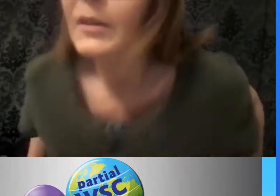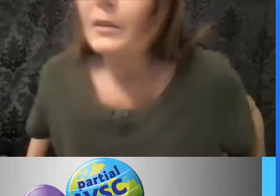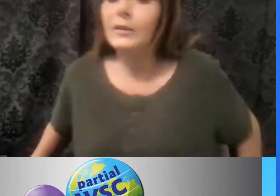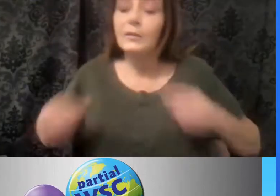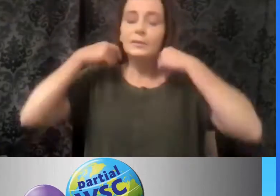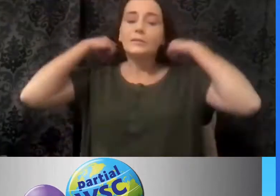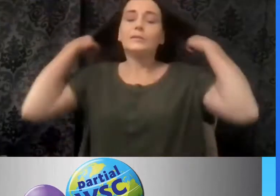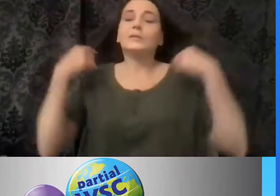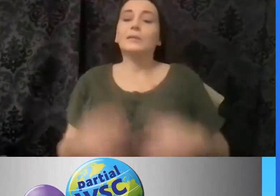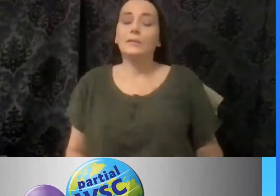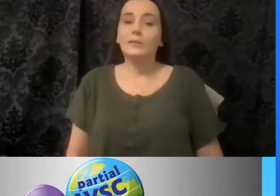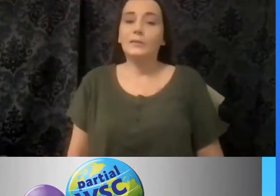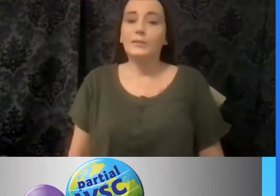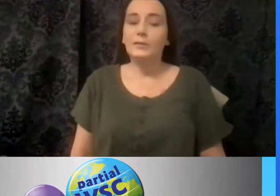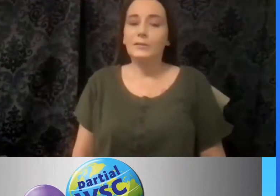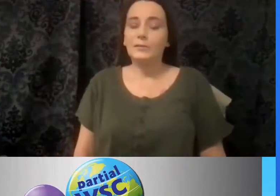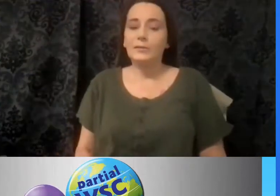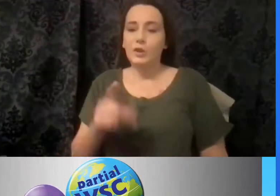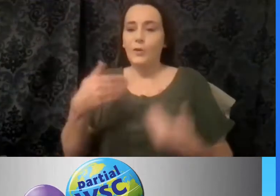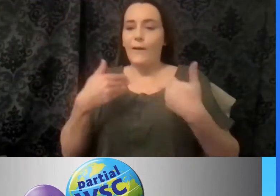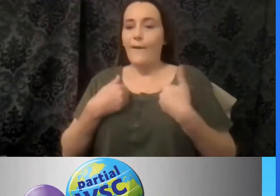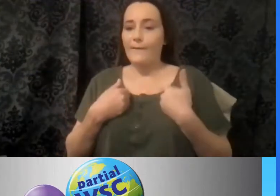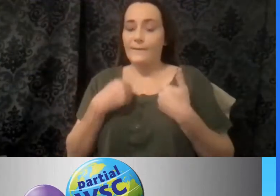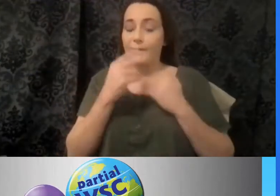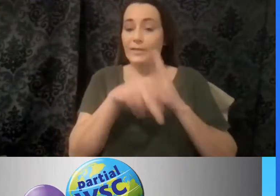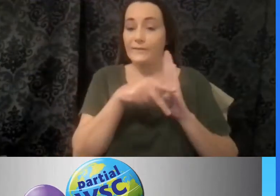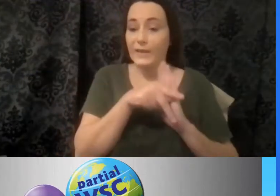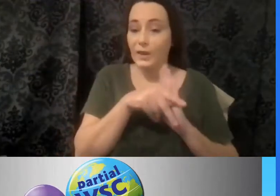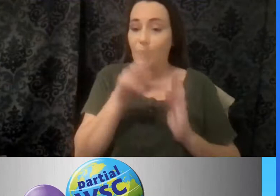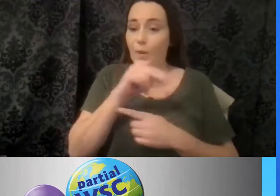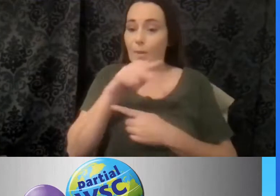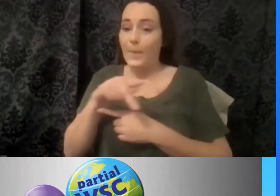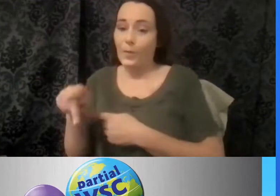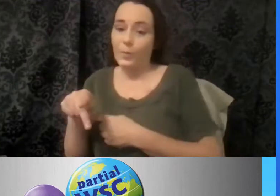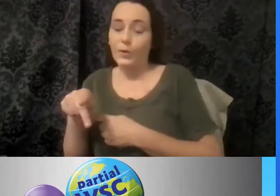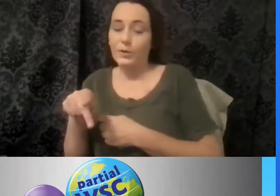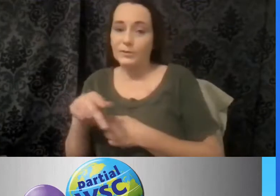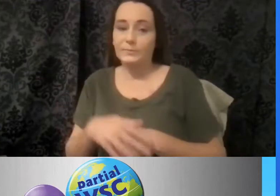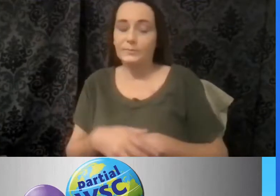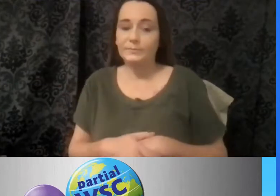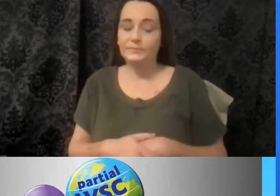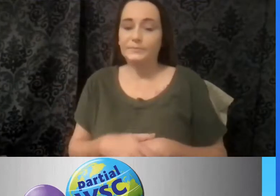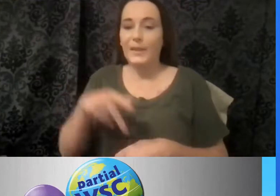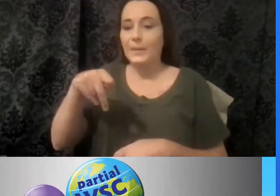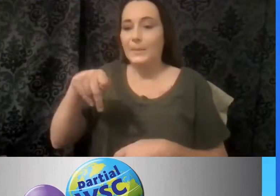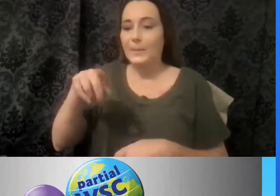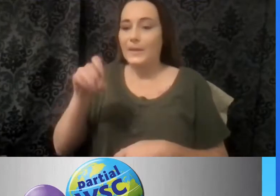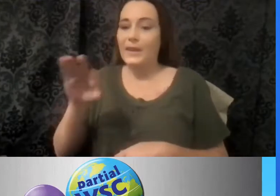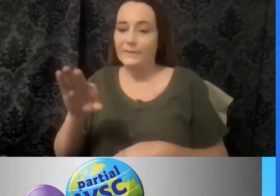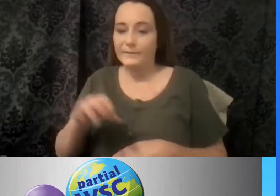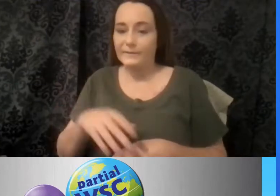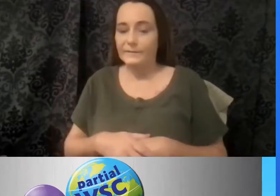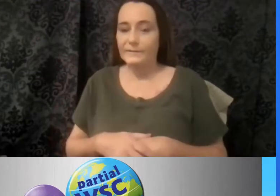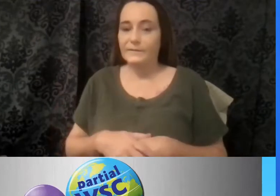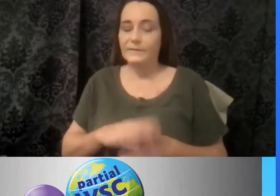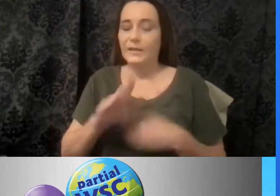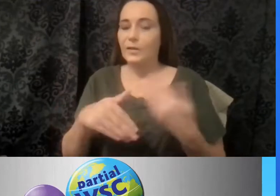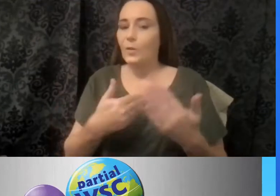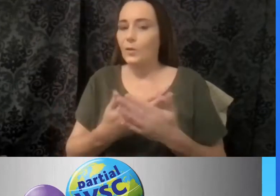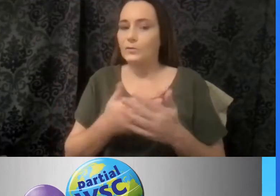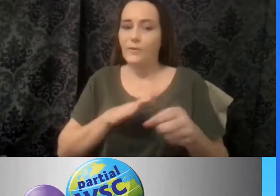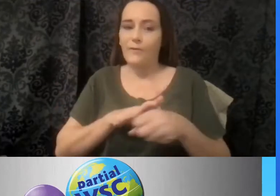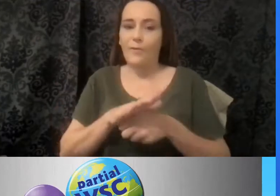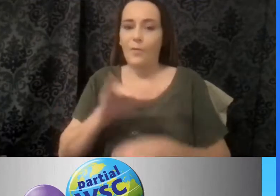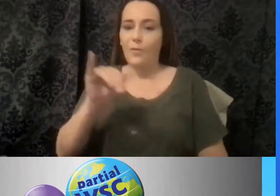which is basically the PowerPoints, but with talking over them, and PDFs. And there's also the entire interim car